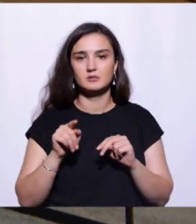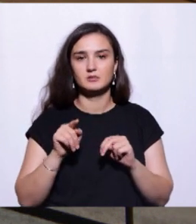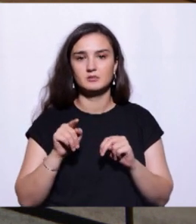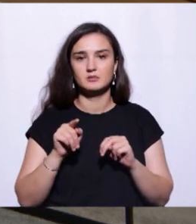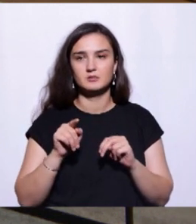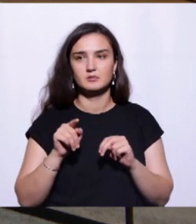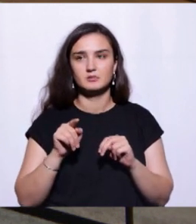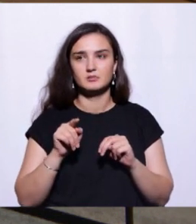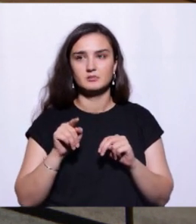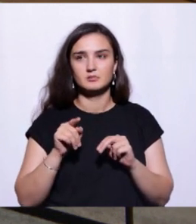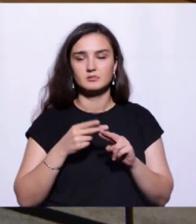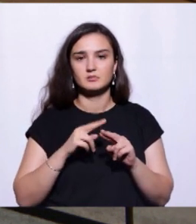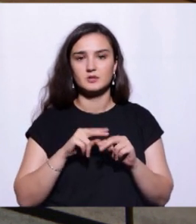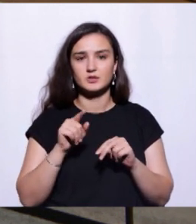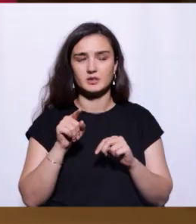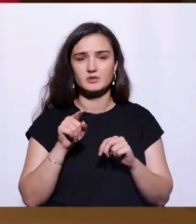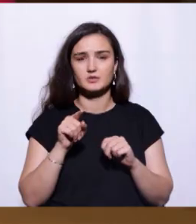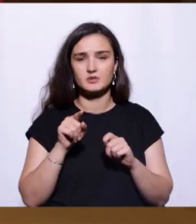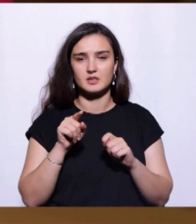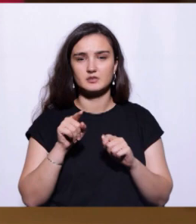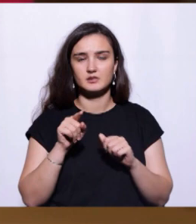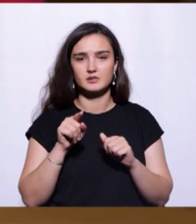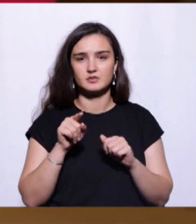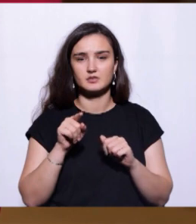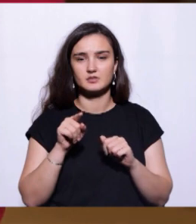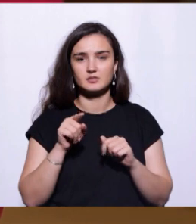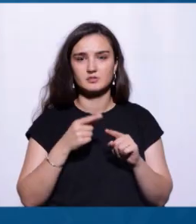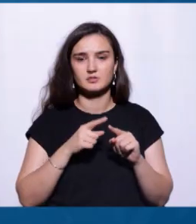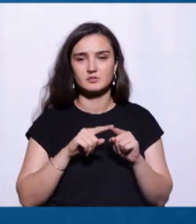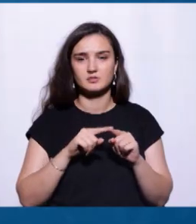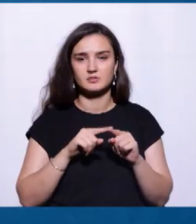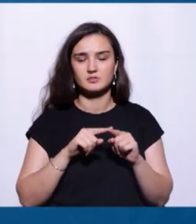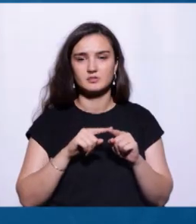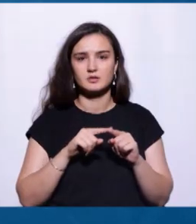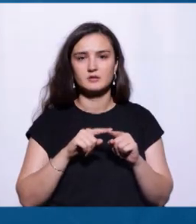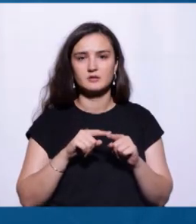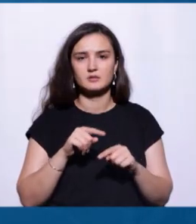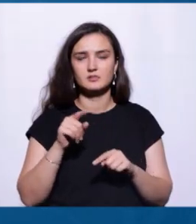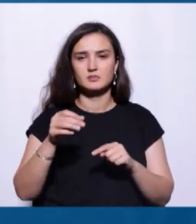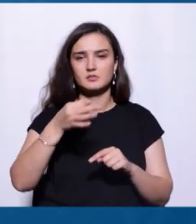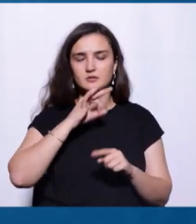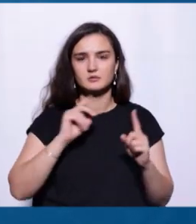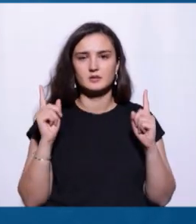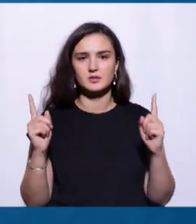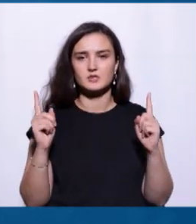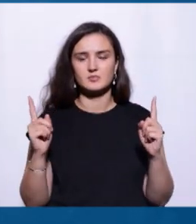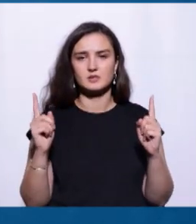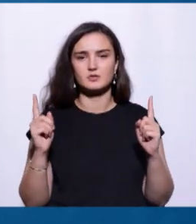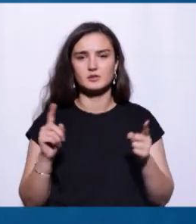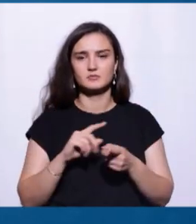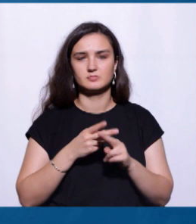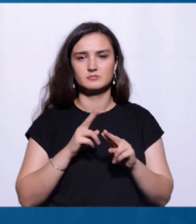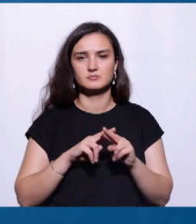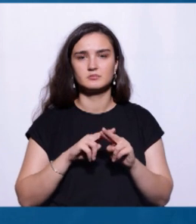are absolutely right. Actually, this device is about 3 centimeters long and 1